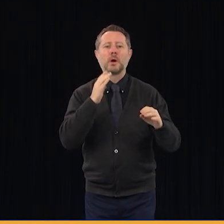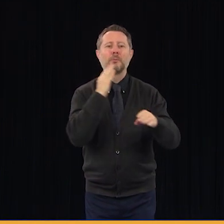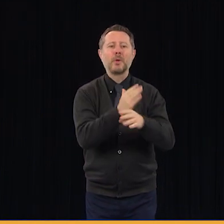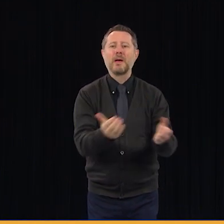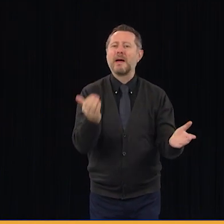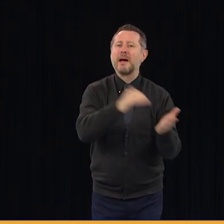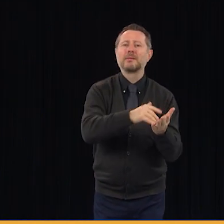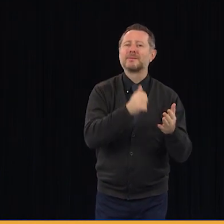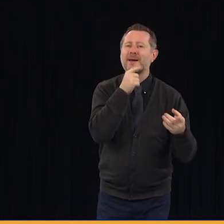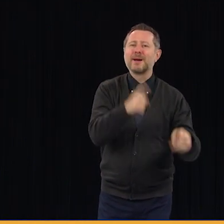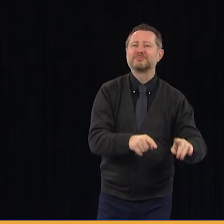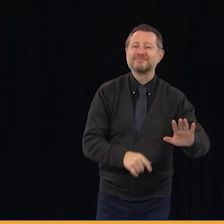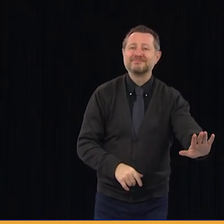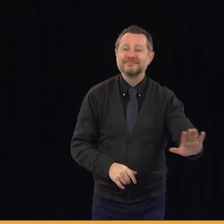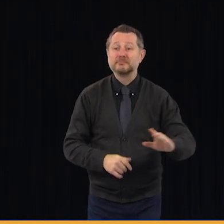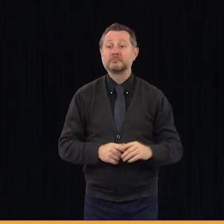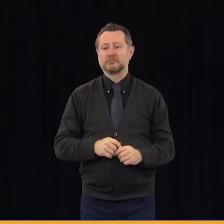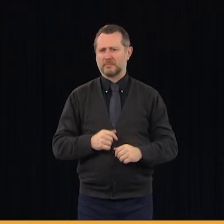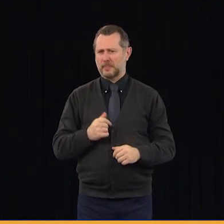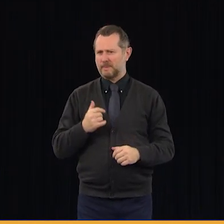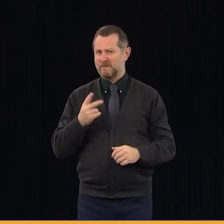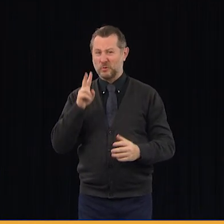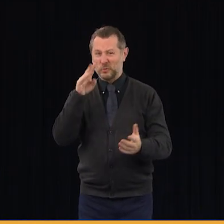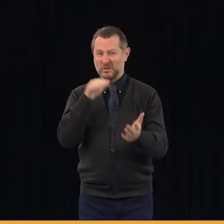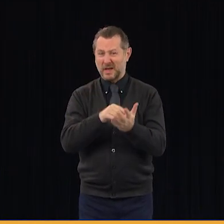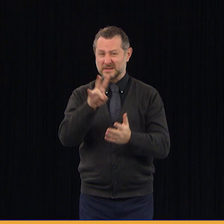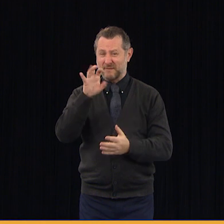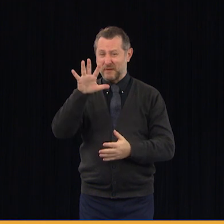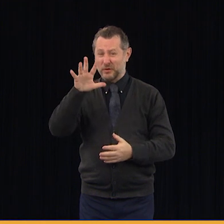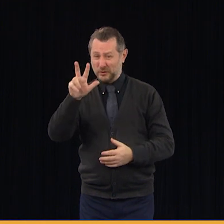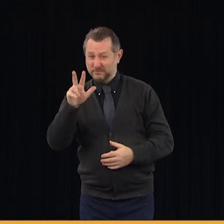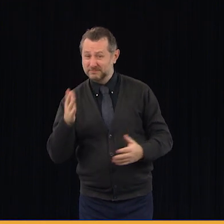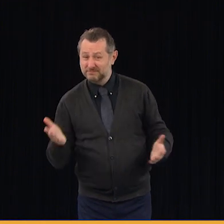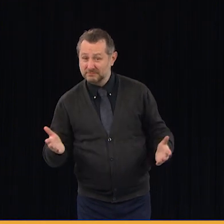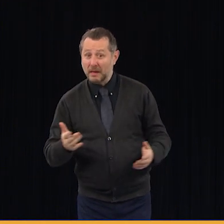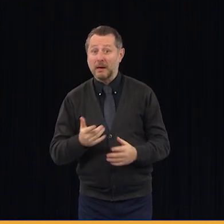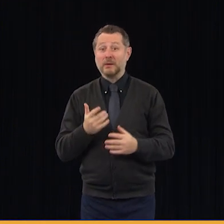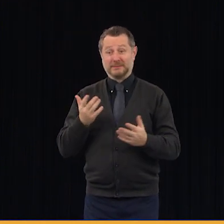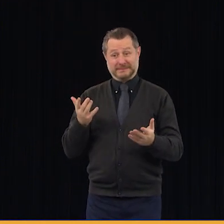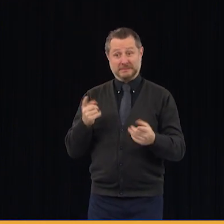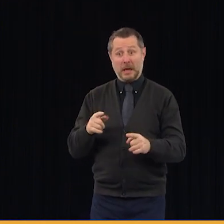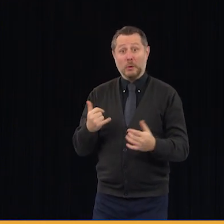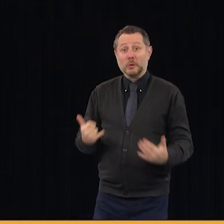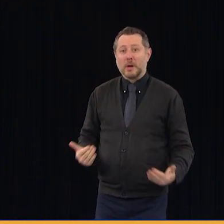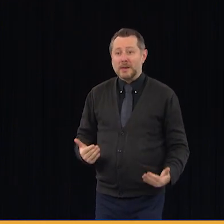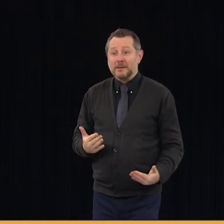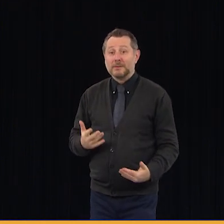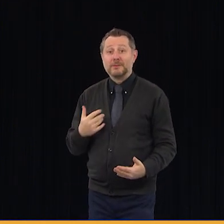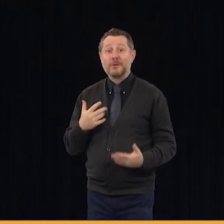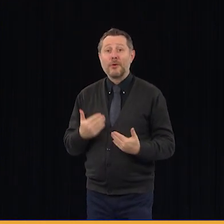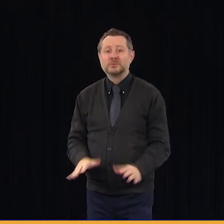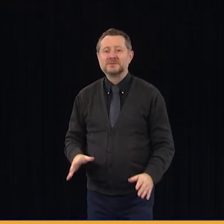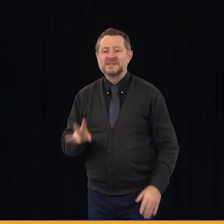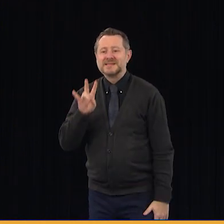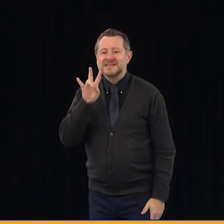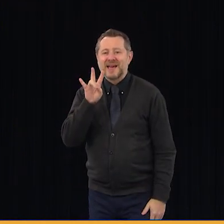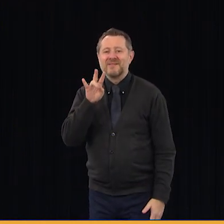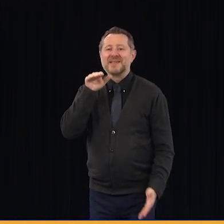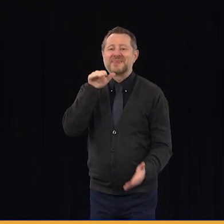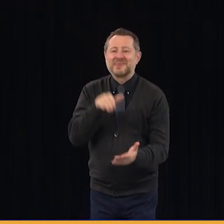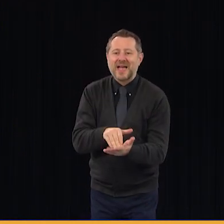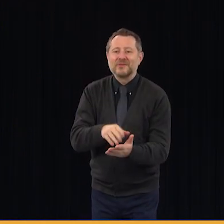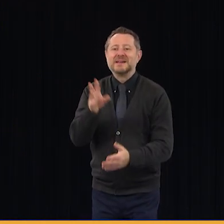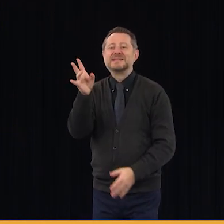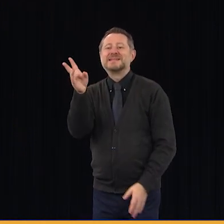lose 2,753 lives on 9/11. We've lost over 7,000 lives to this